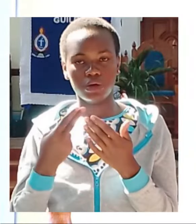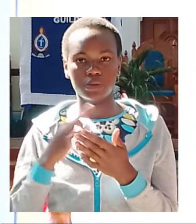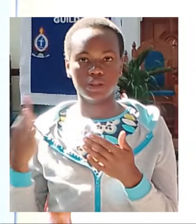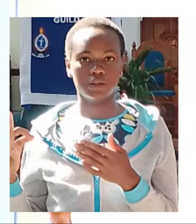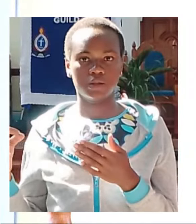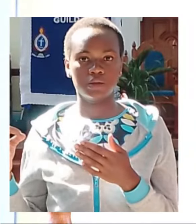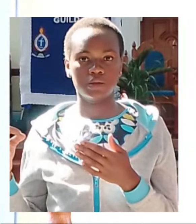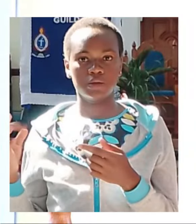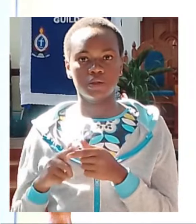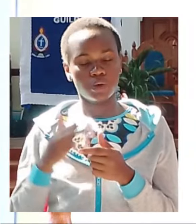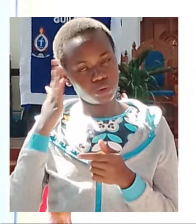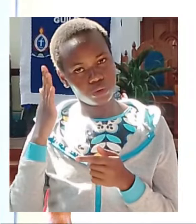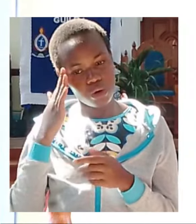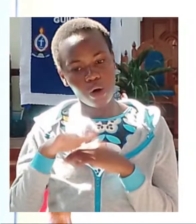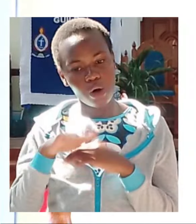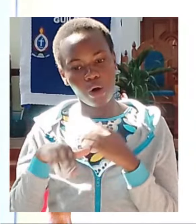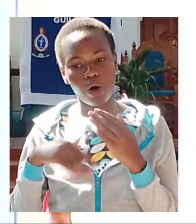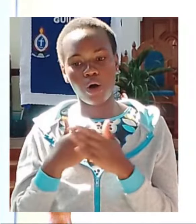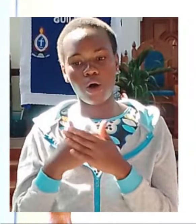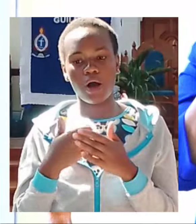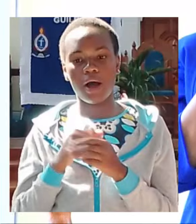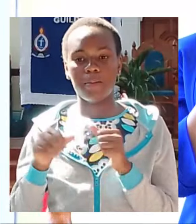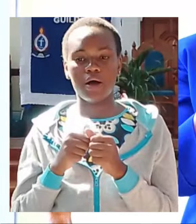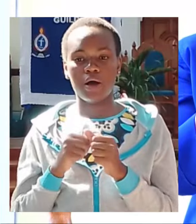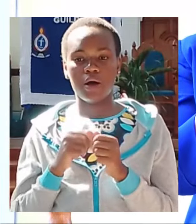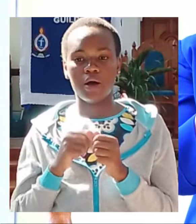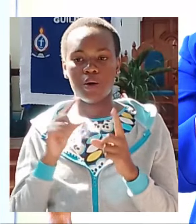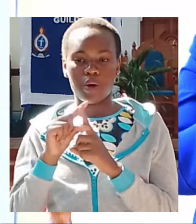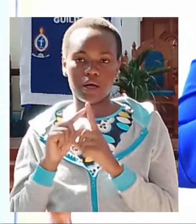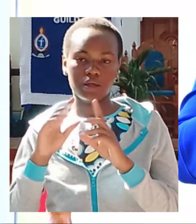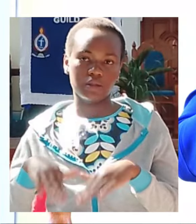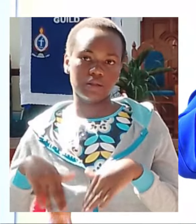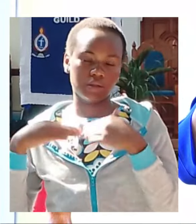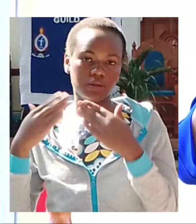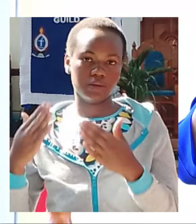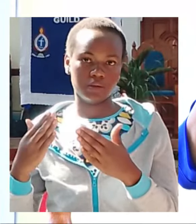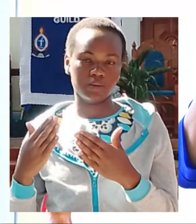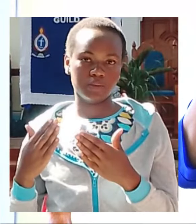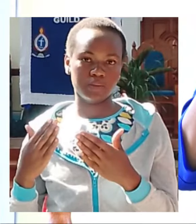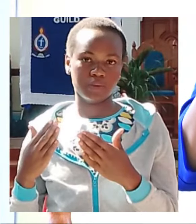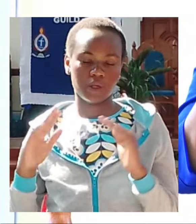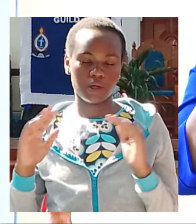Mtakatifu. Kuna jua ya kwamba, kuna kujua ya kwamba kuna hili neno ambalo tumepewa. This incarnated word.